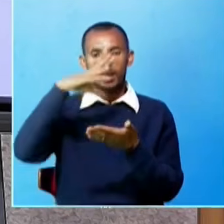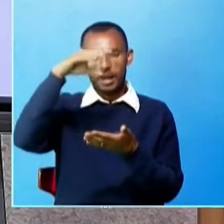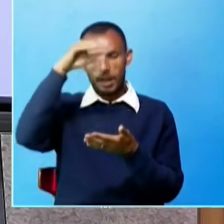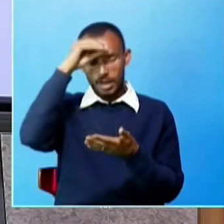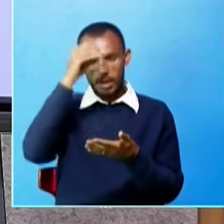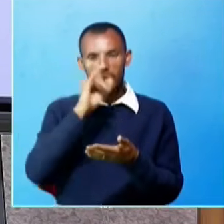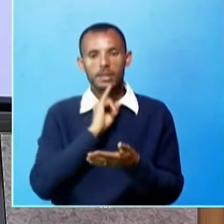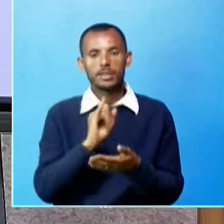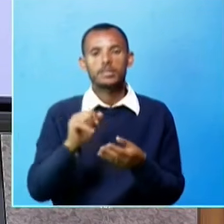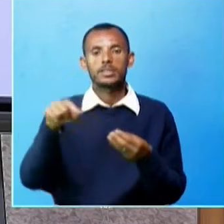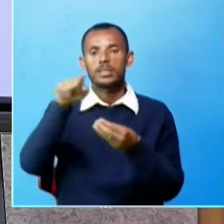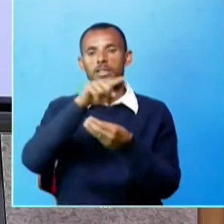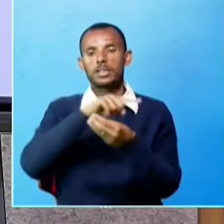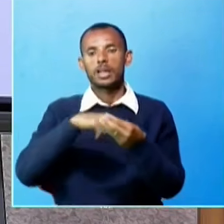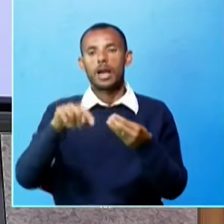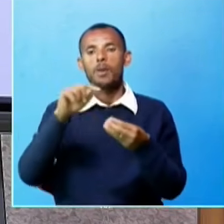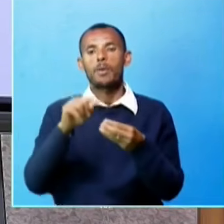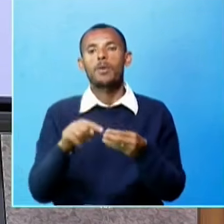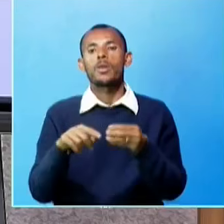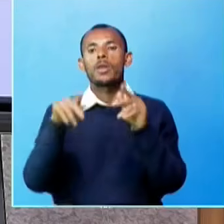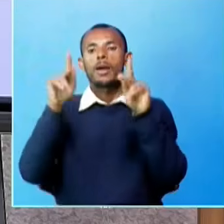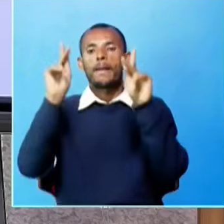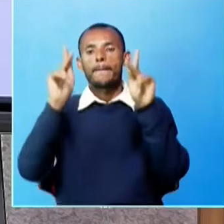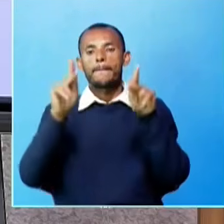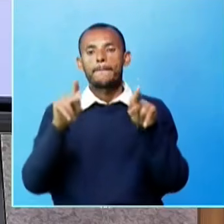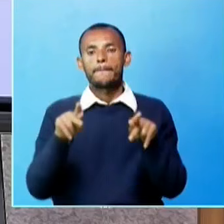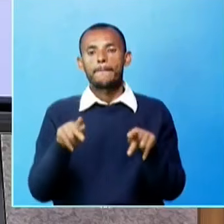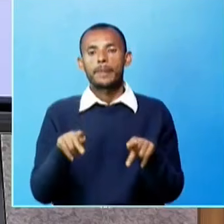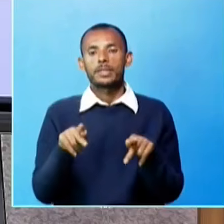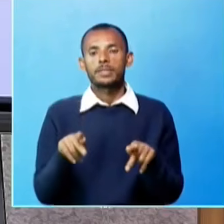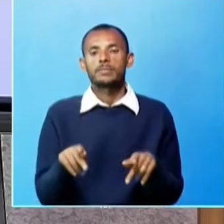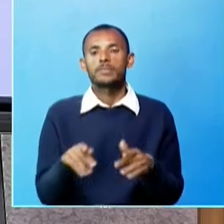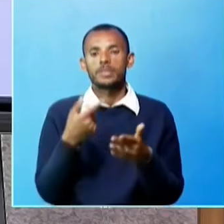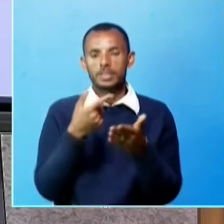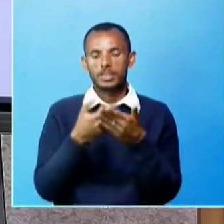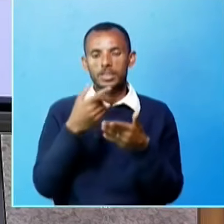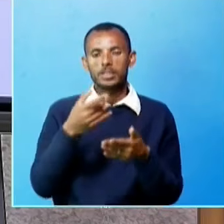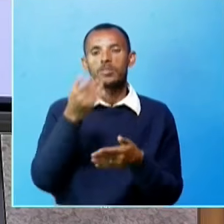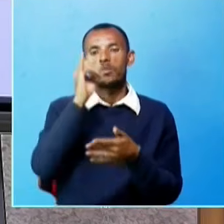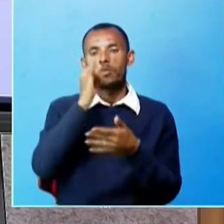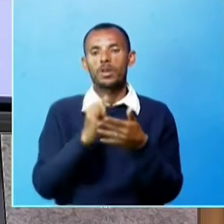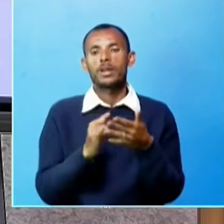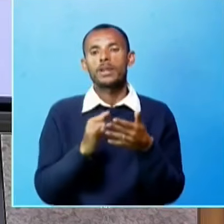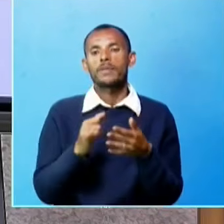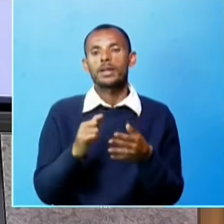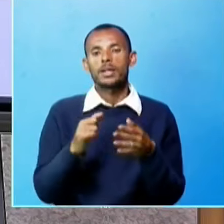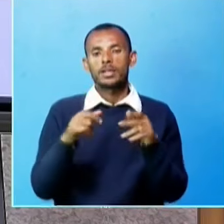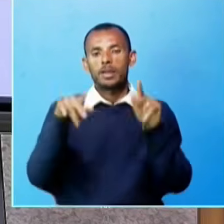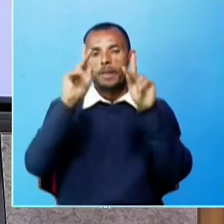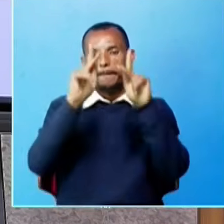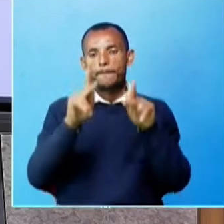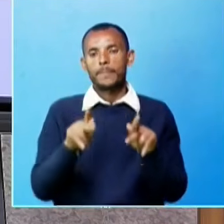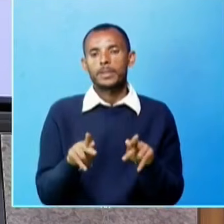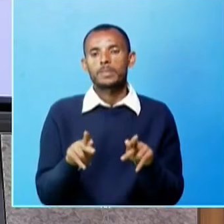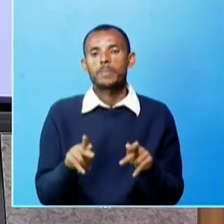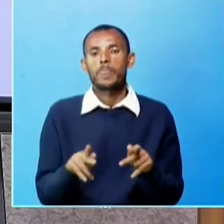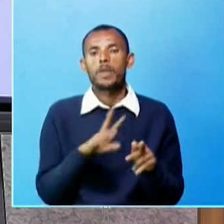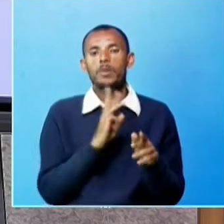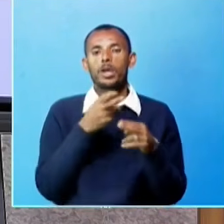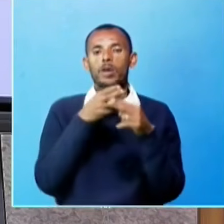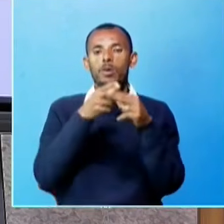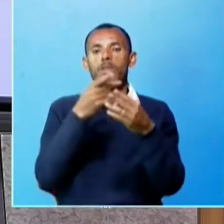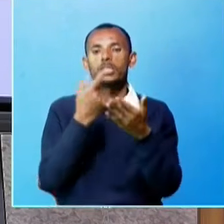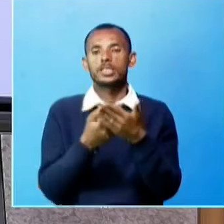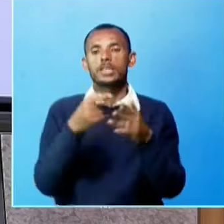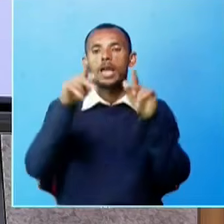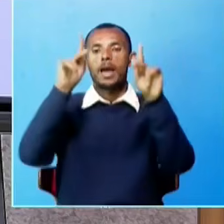is about a prism. Okay, this solid figure is called a prism. Okay, we call this a